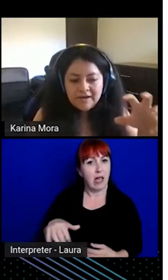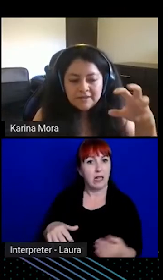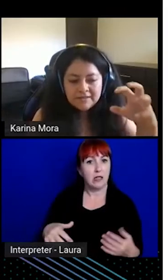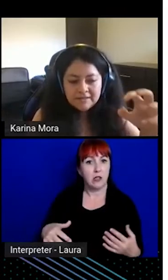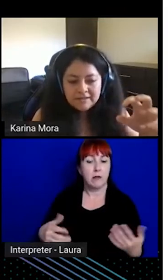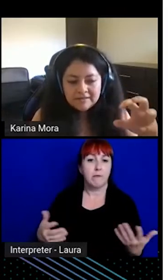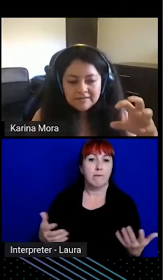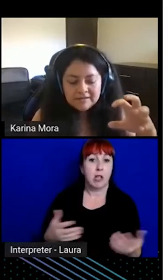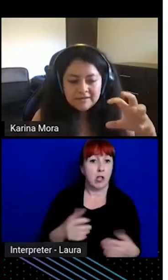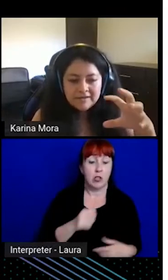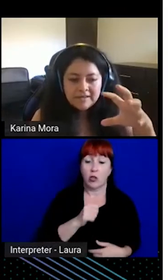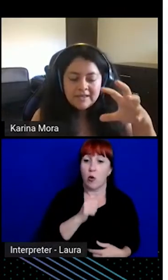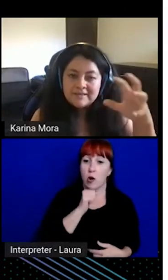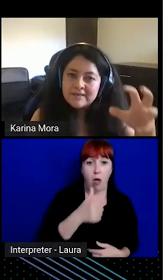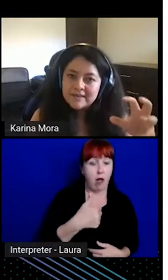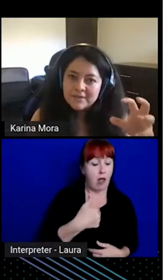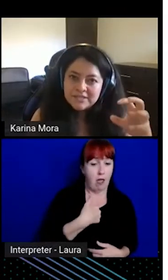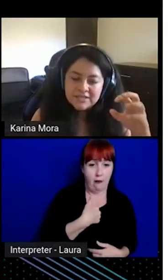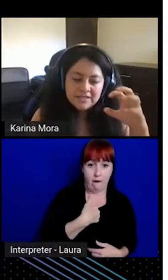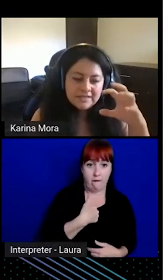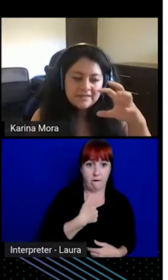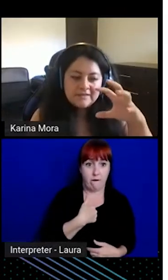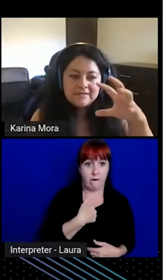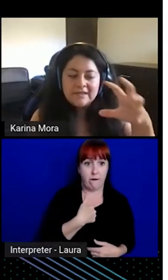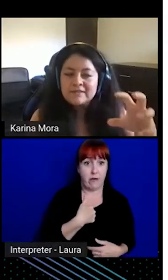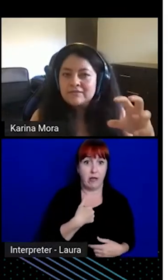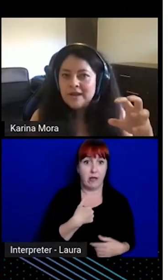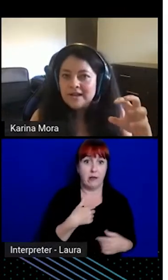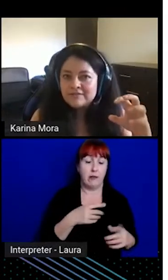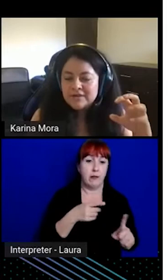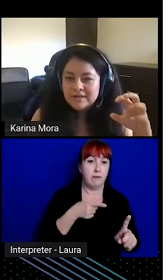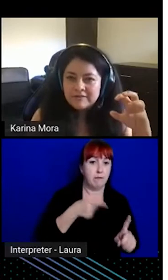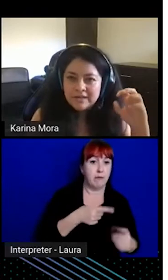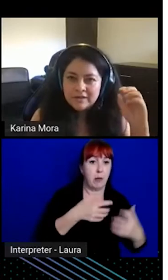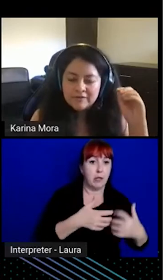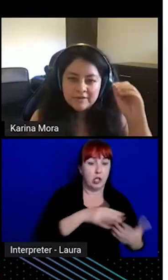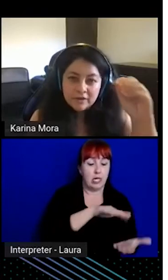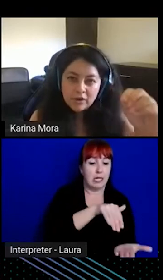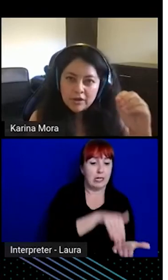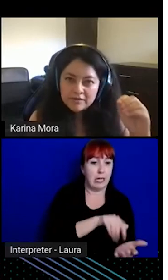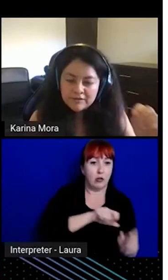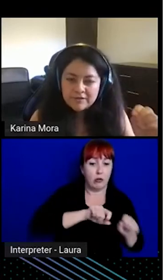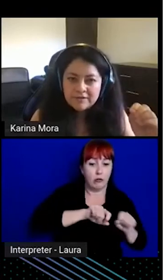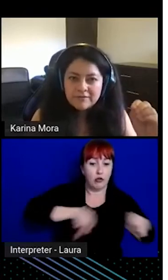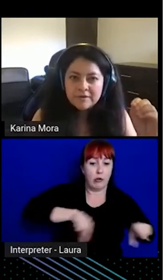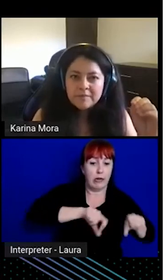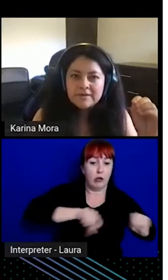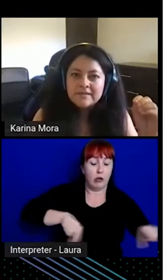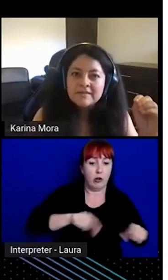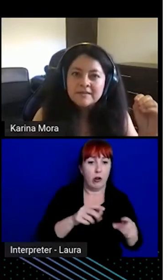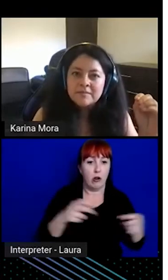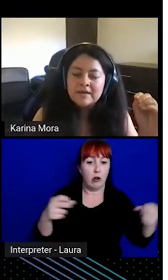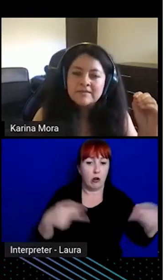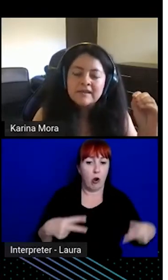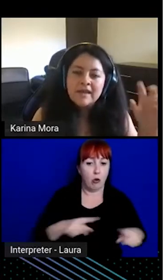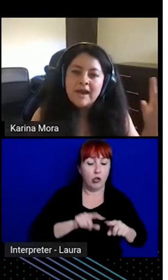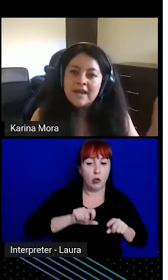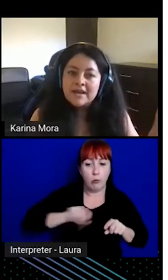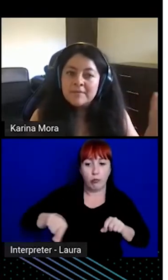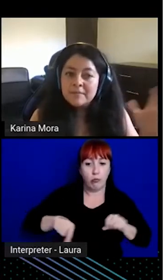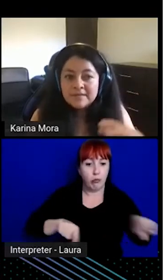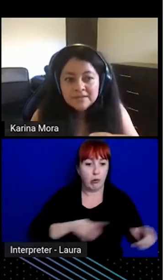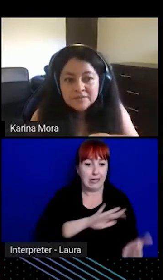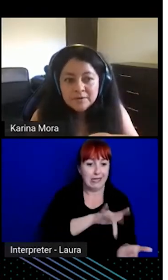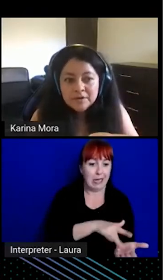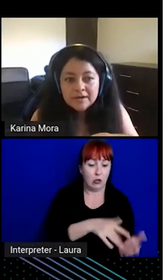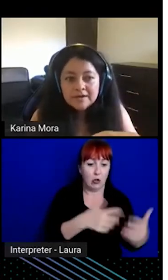of having this state machine, this central triggering of the calls to the different participants, I have